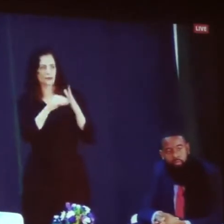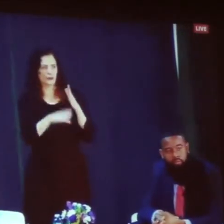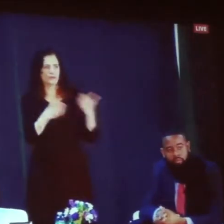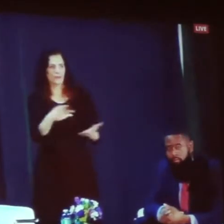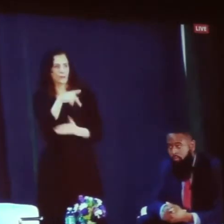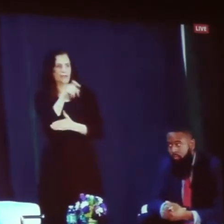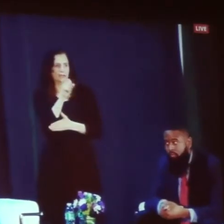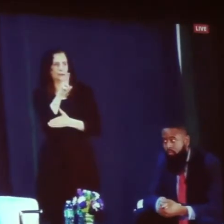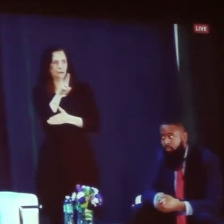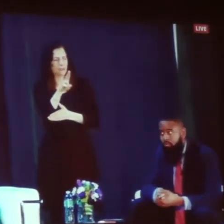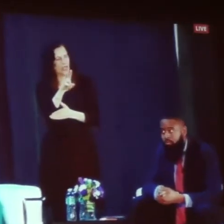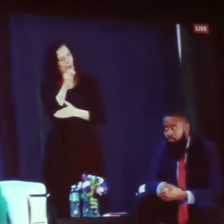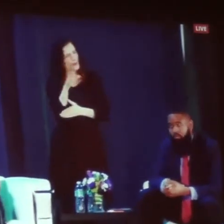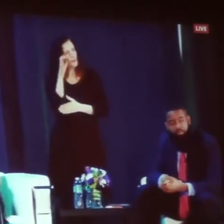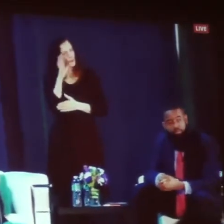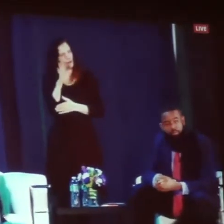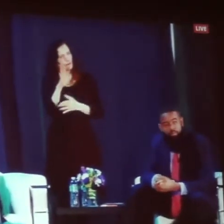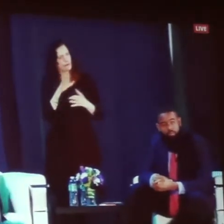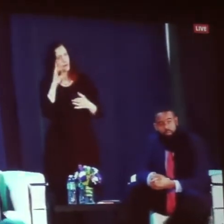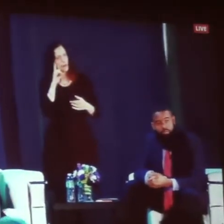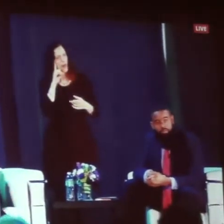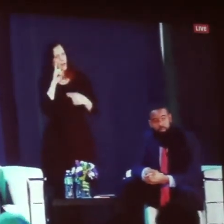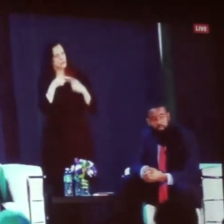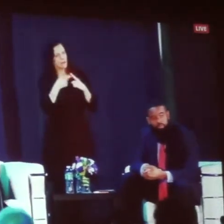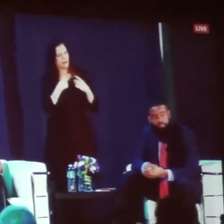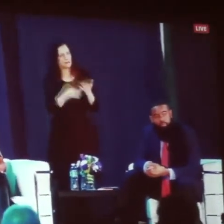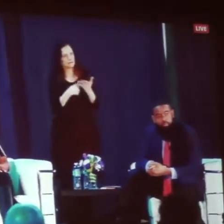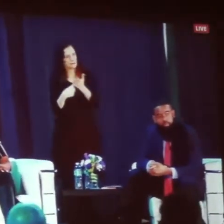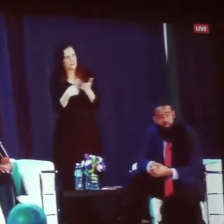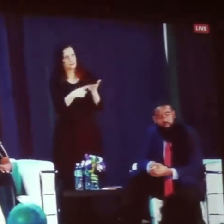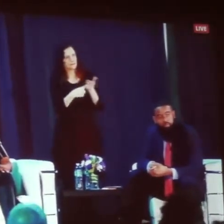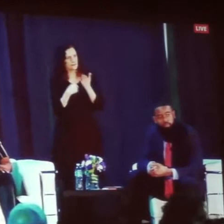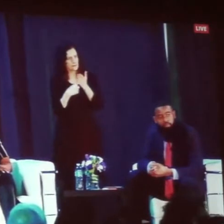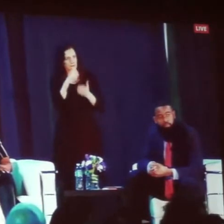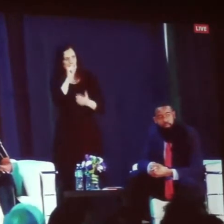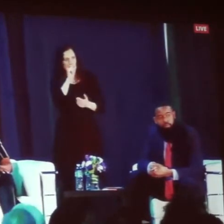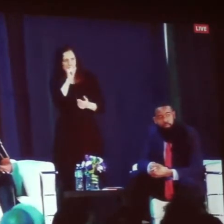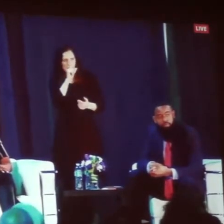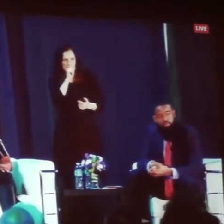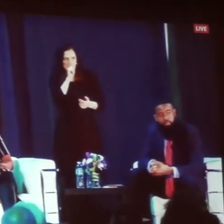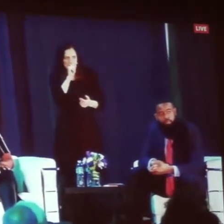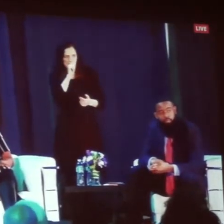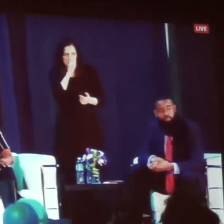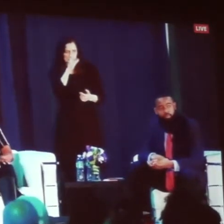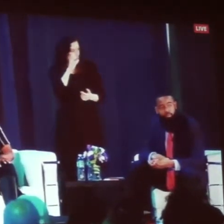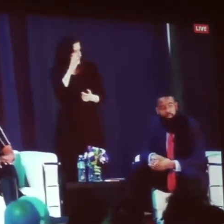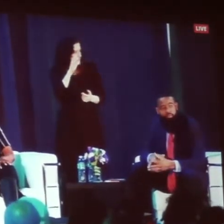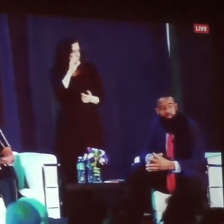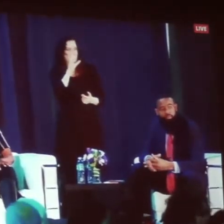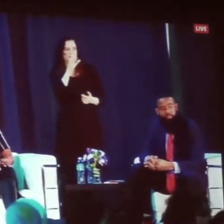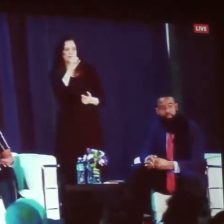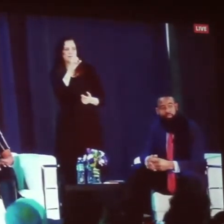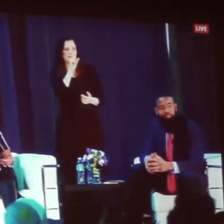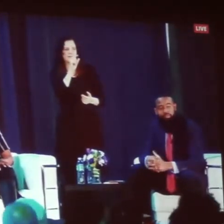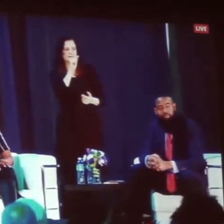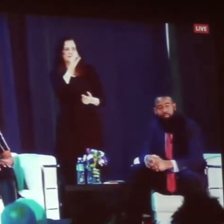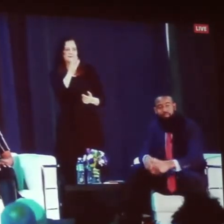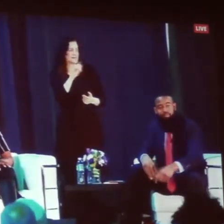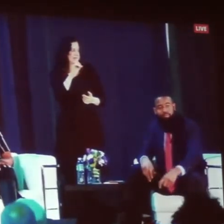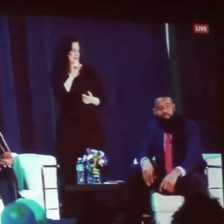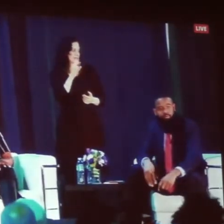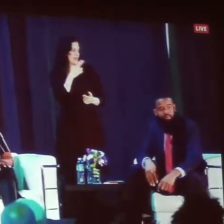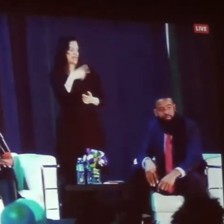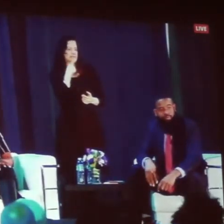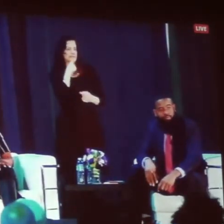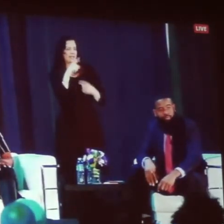And I just wanted to get your thoughts on the controversial comments Stacy Dash made about canceling BET